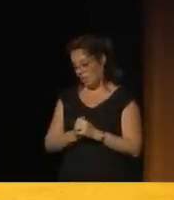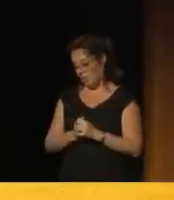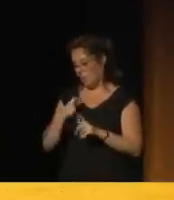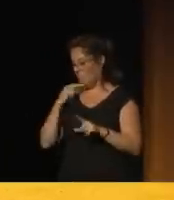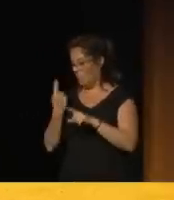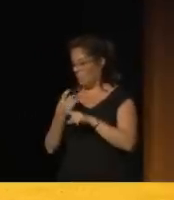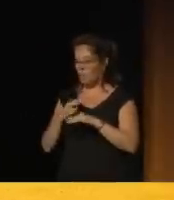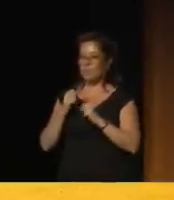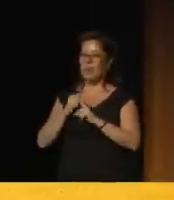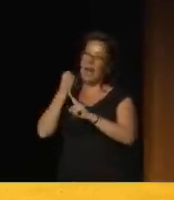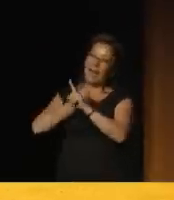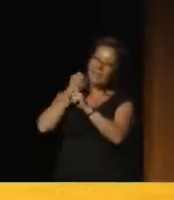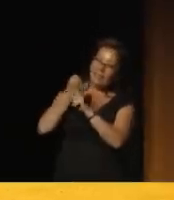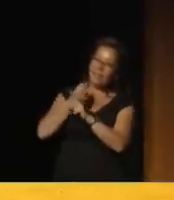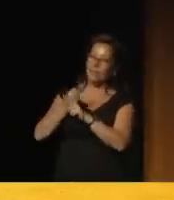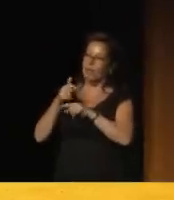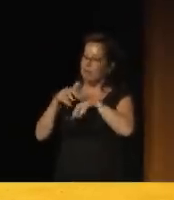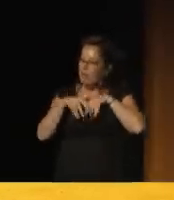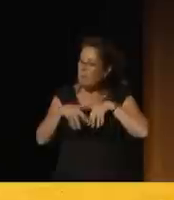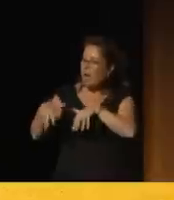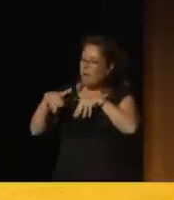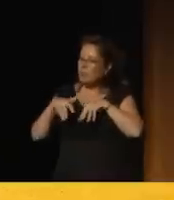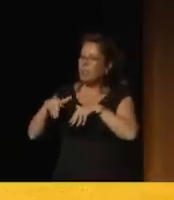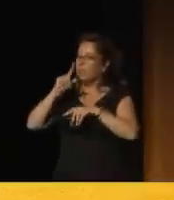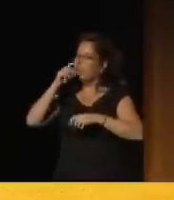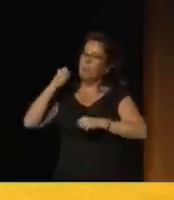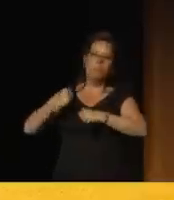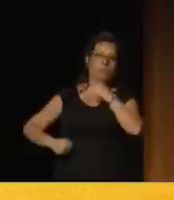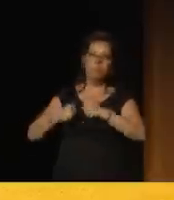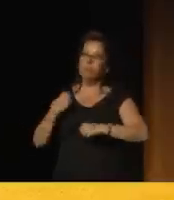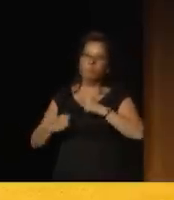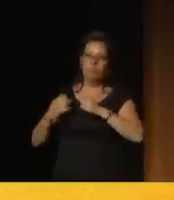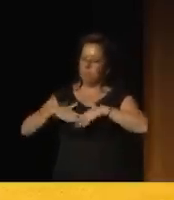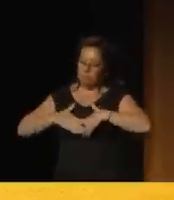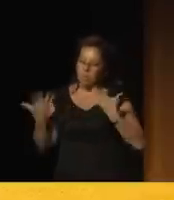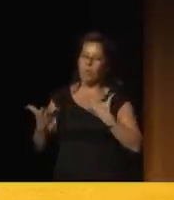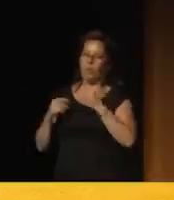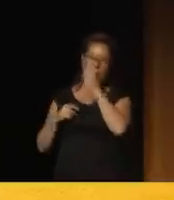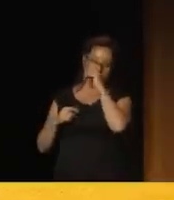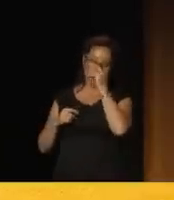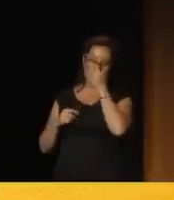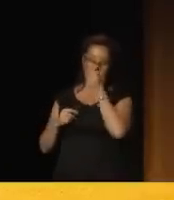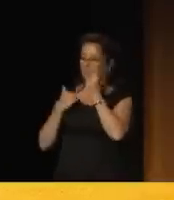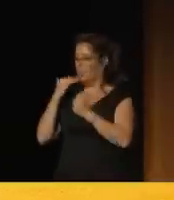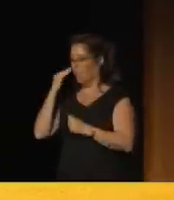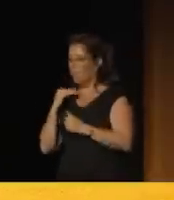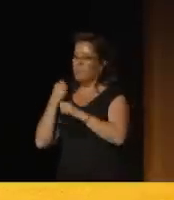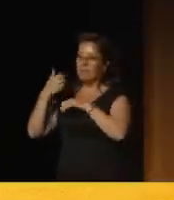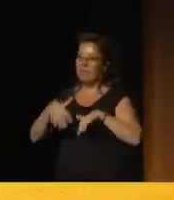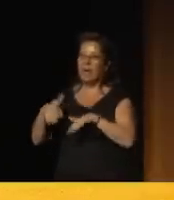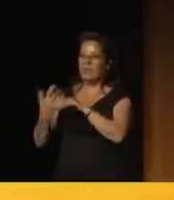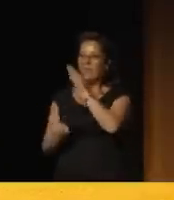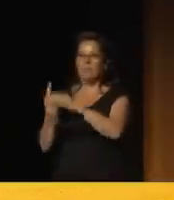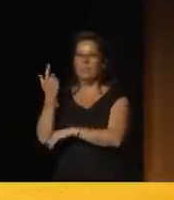activism, marches, all of the sort of groundwork that has been laid since I became president with, you know, the women's marches coming out. And I think what